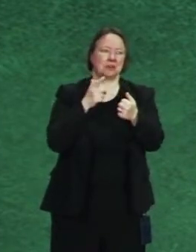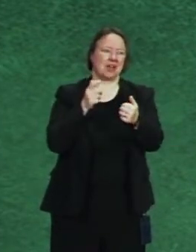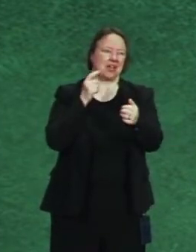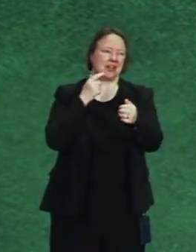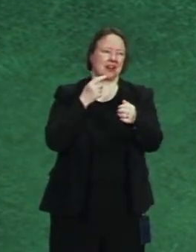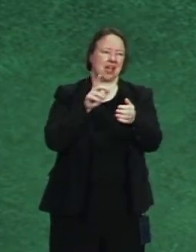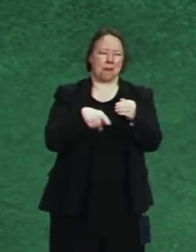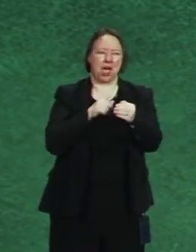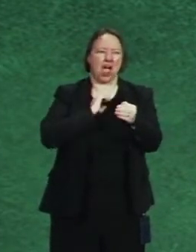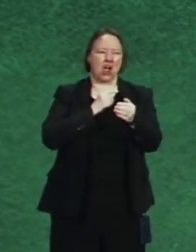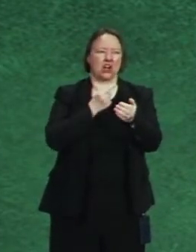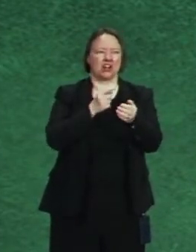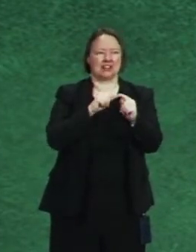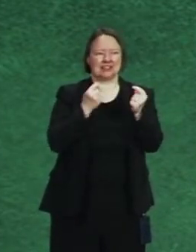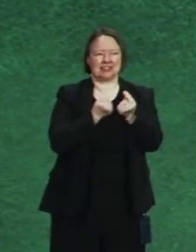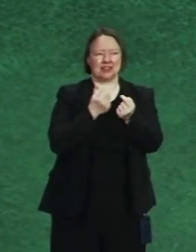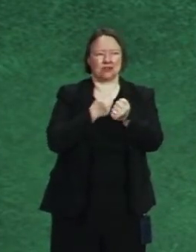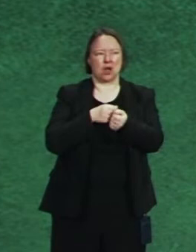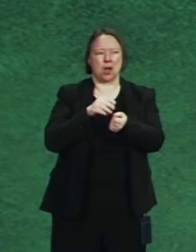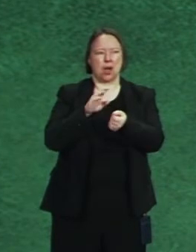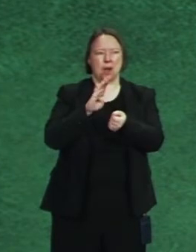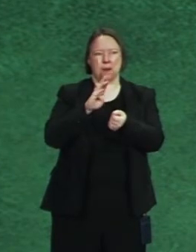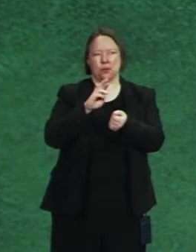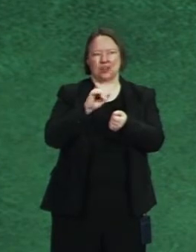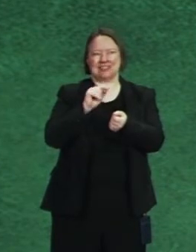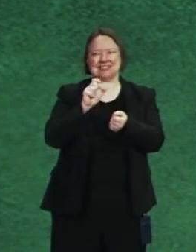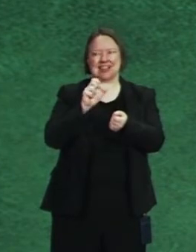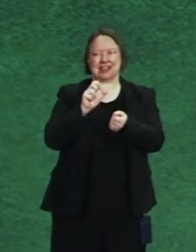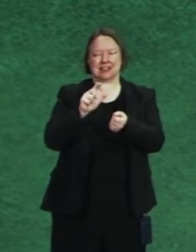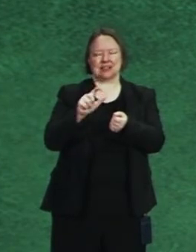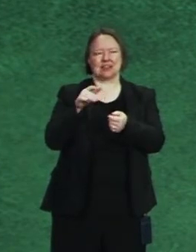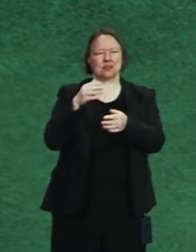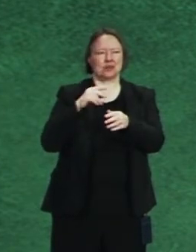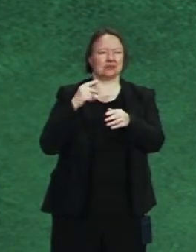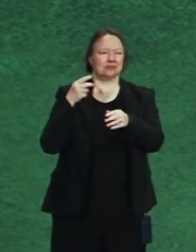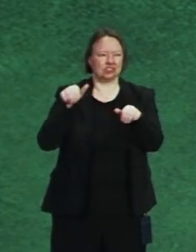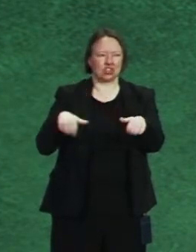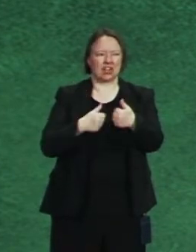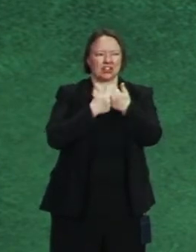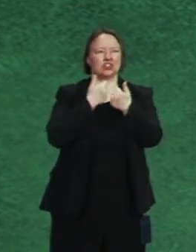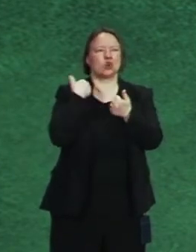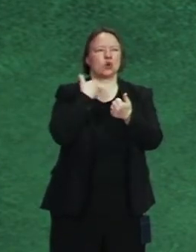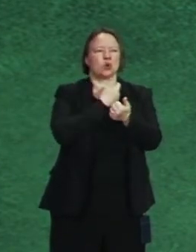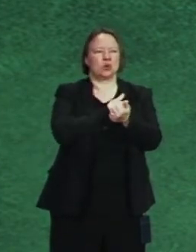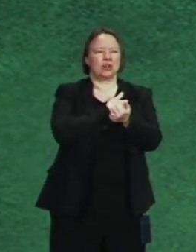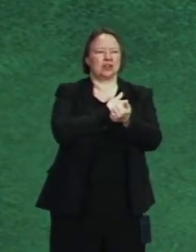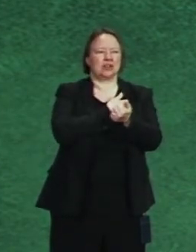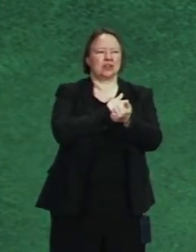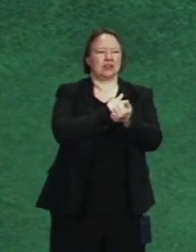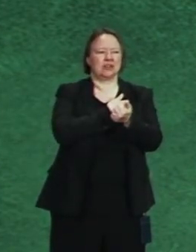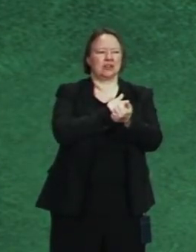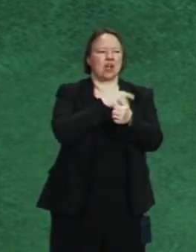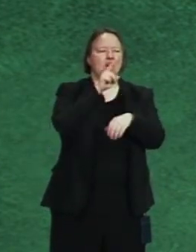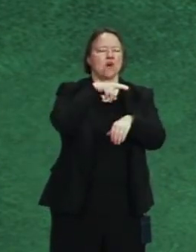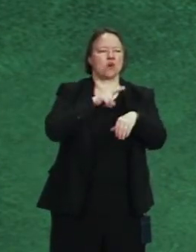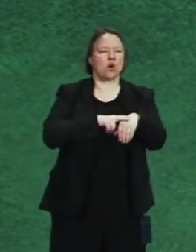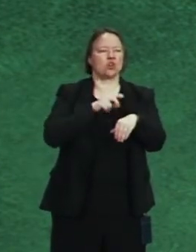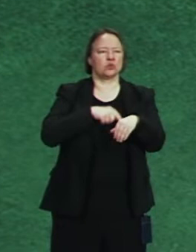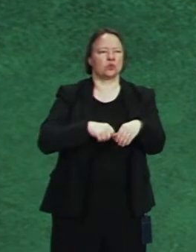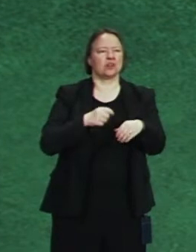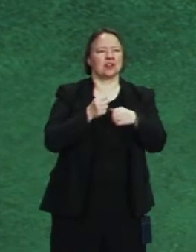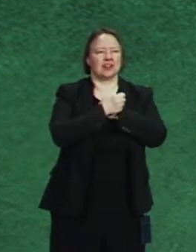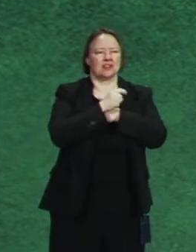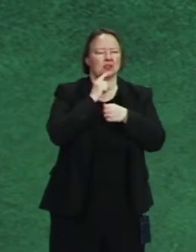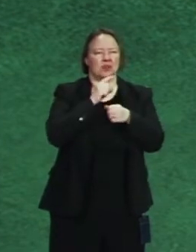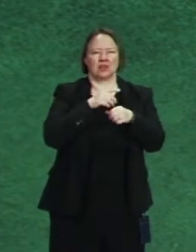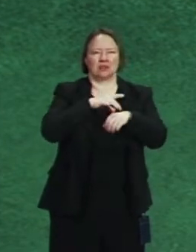it's about our resilience to come on top of every challenge that comes our way. So we of course, we are living in a very globalized world.